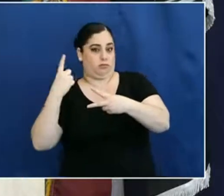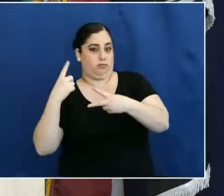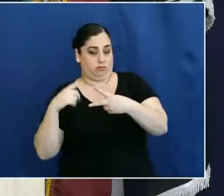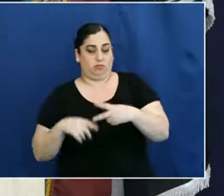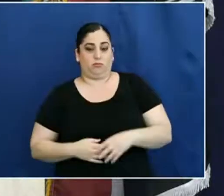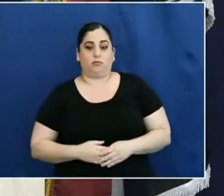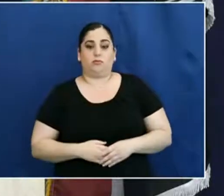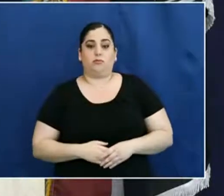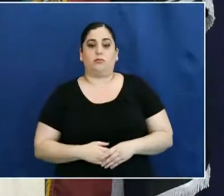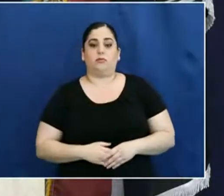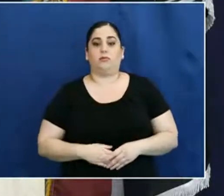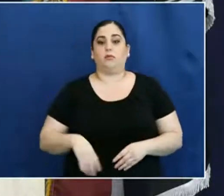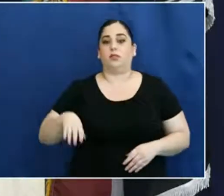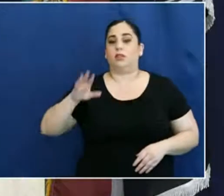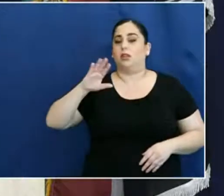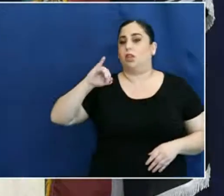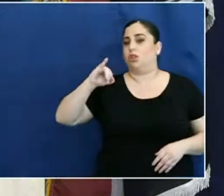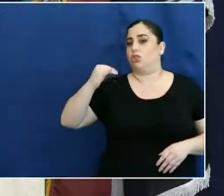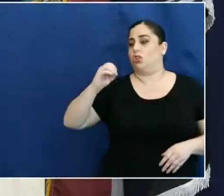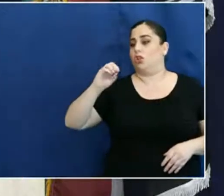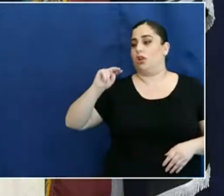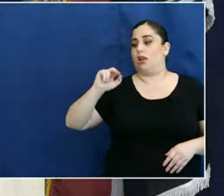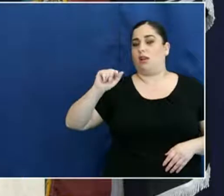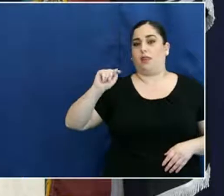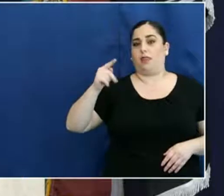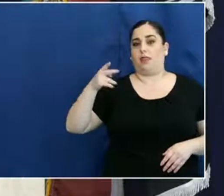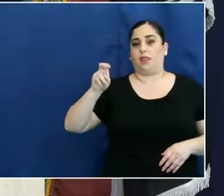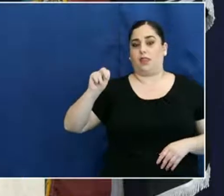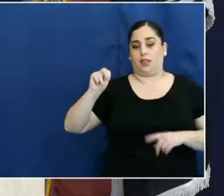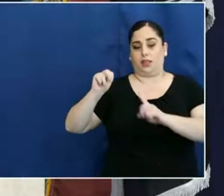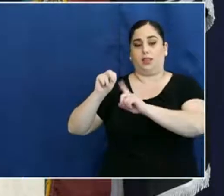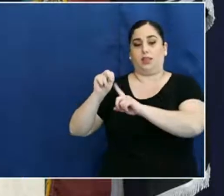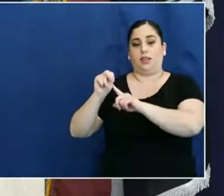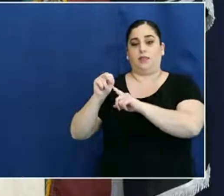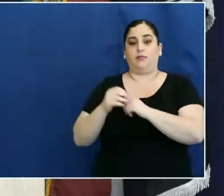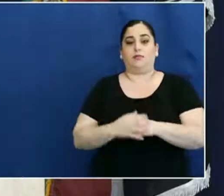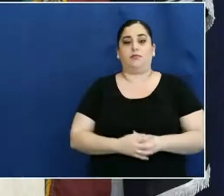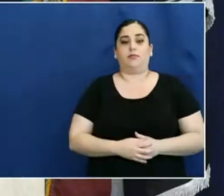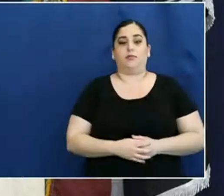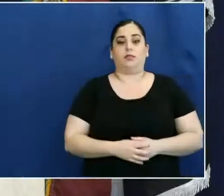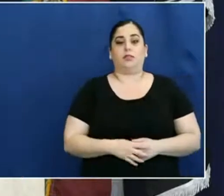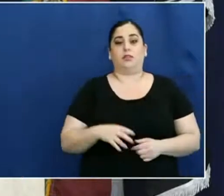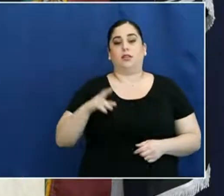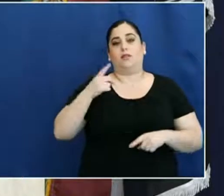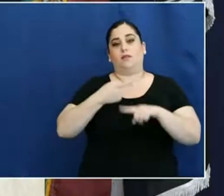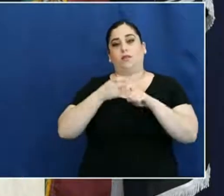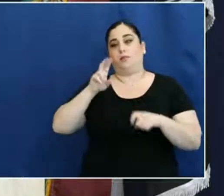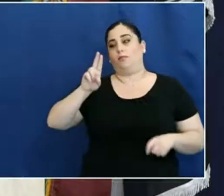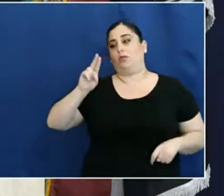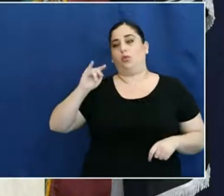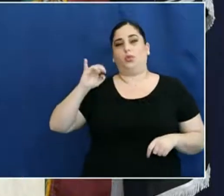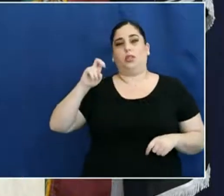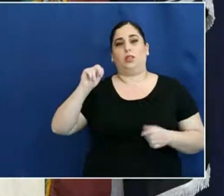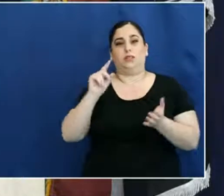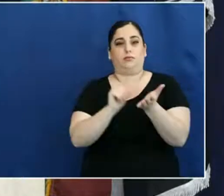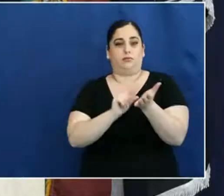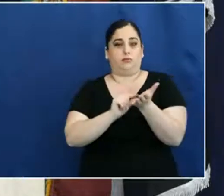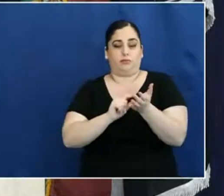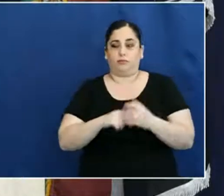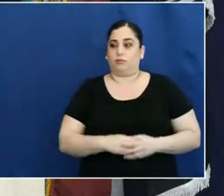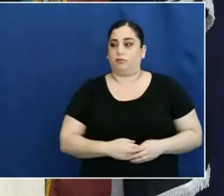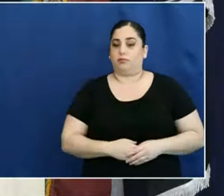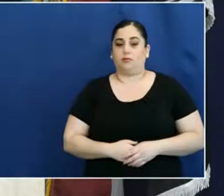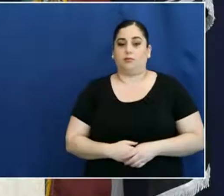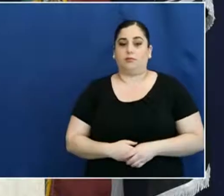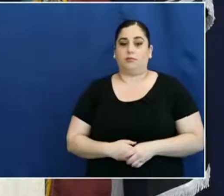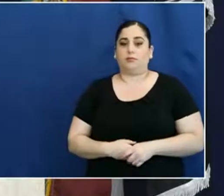Hi, a couple of questions about the county's MOU with the state. Supervisor Fletcher, thanks for the update that we've signed that. Could you